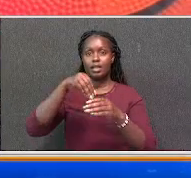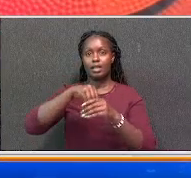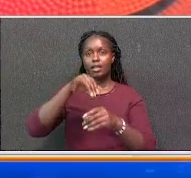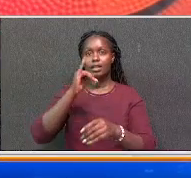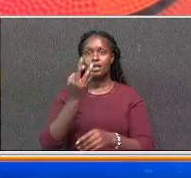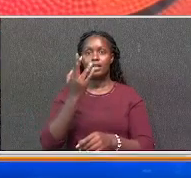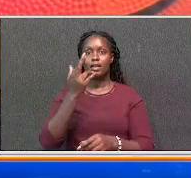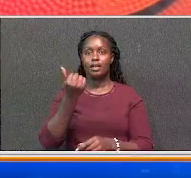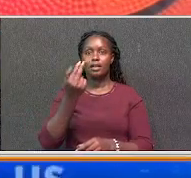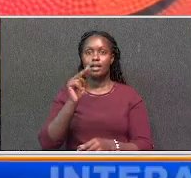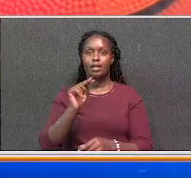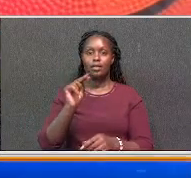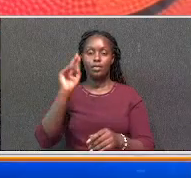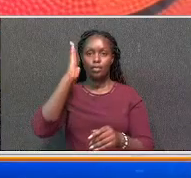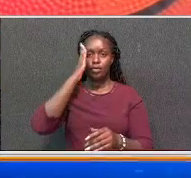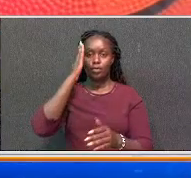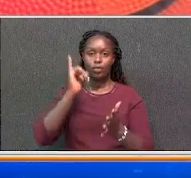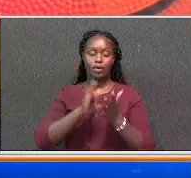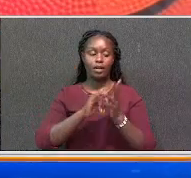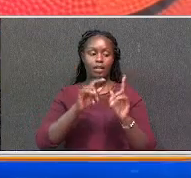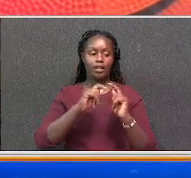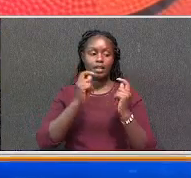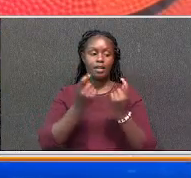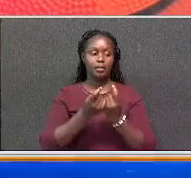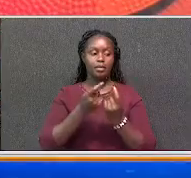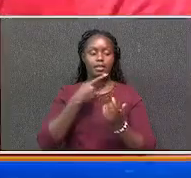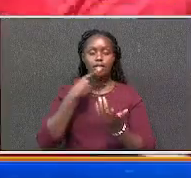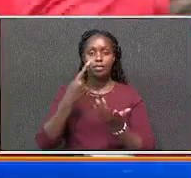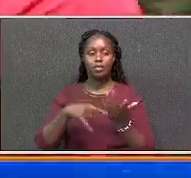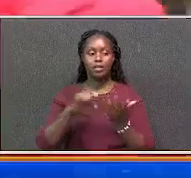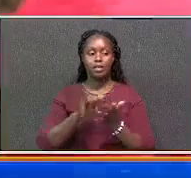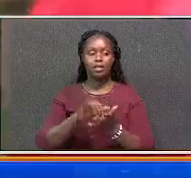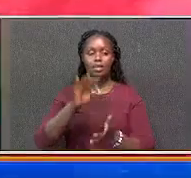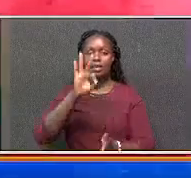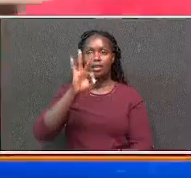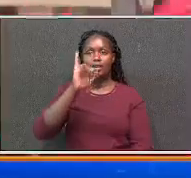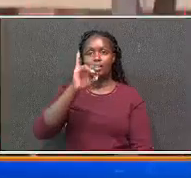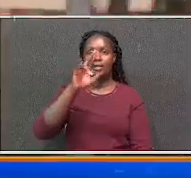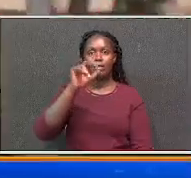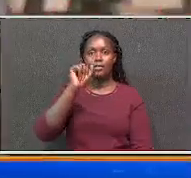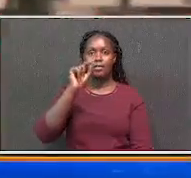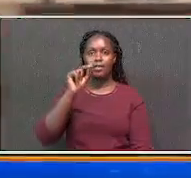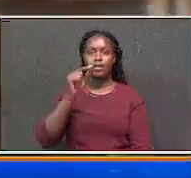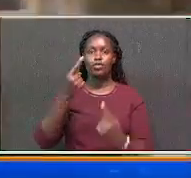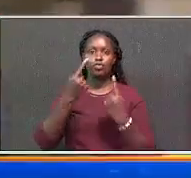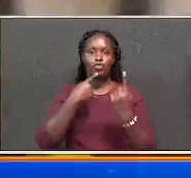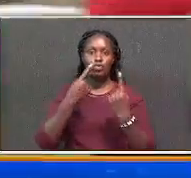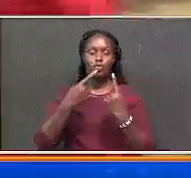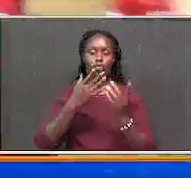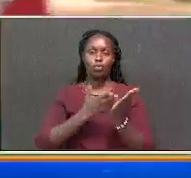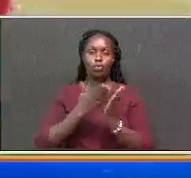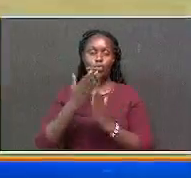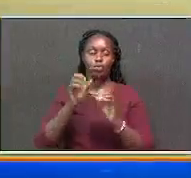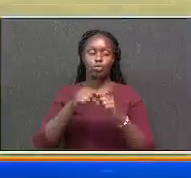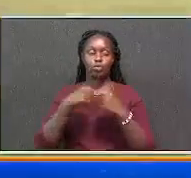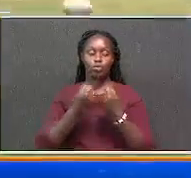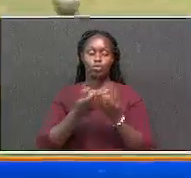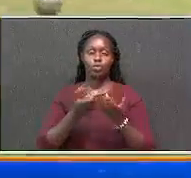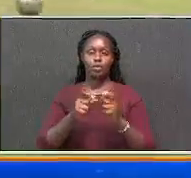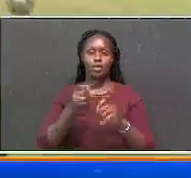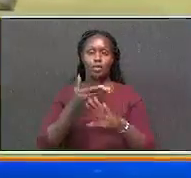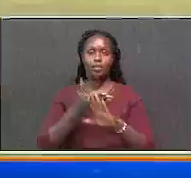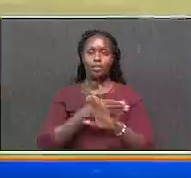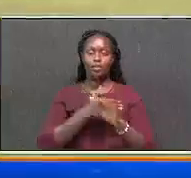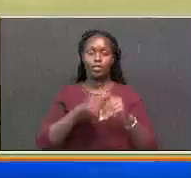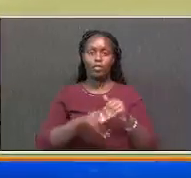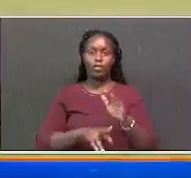camp, the little-known teenage sensation stated that Firat reached out to him through his social media handles before he followed up